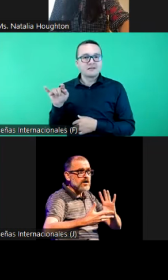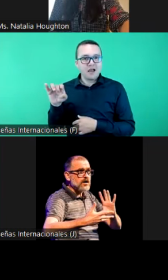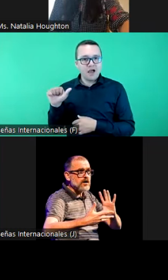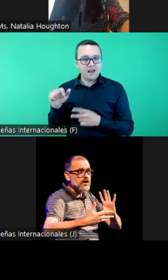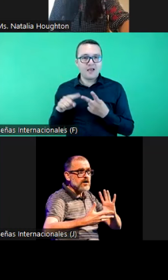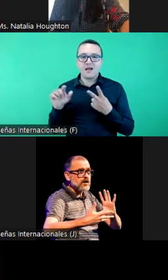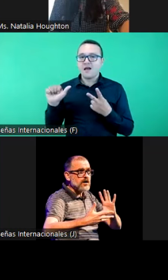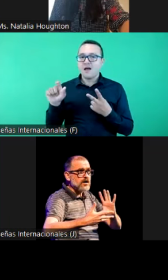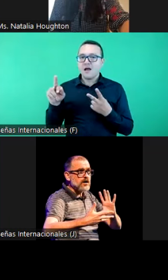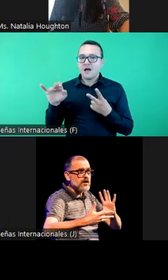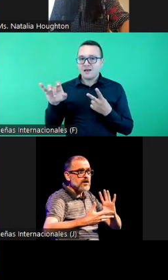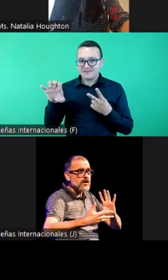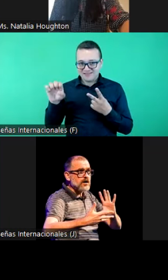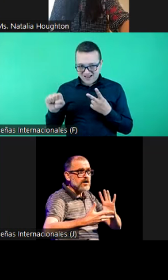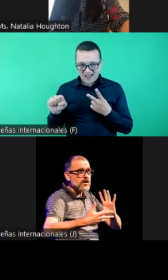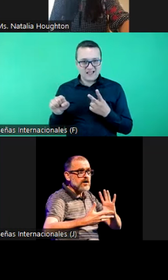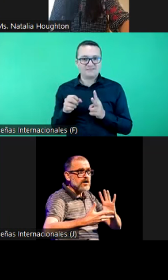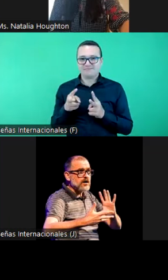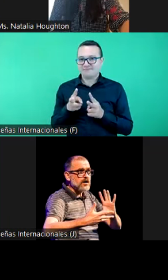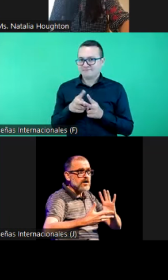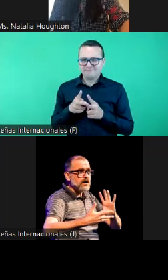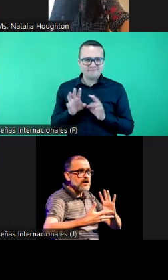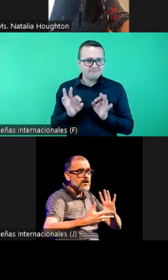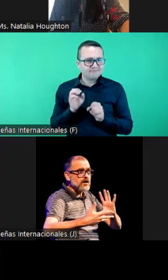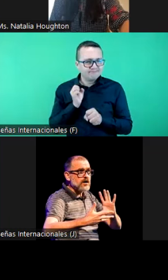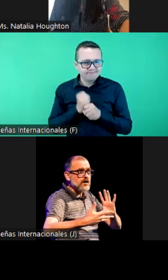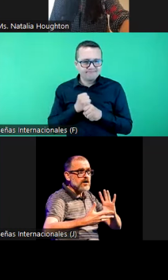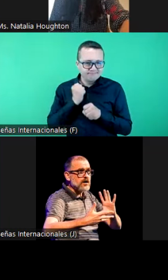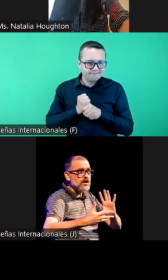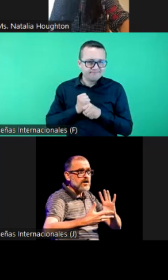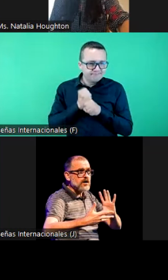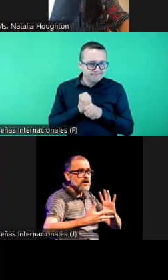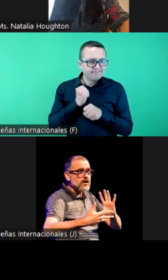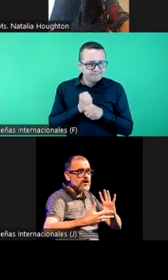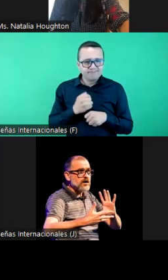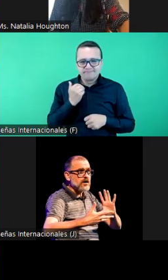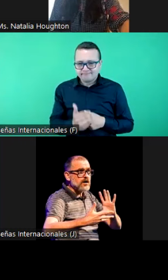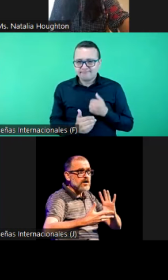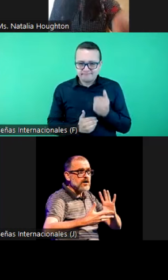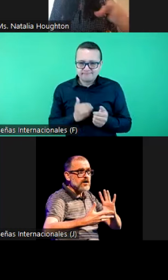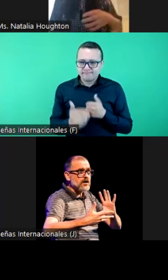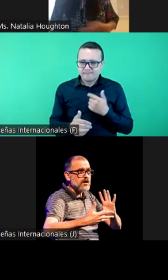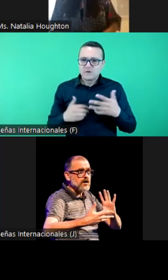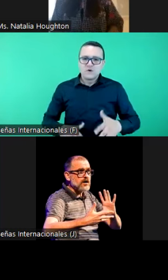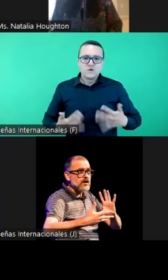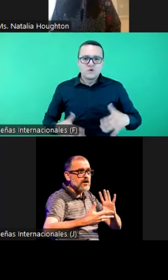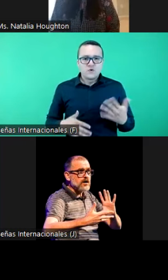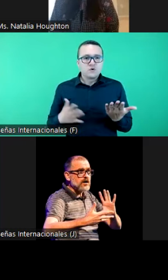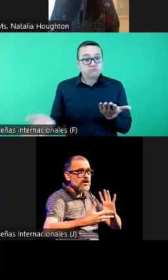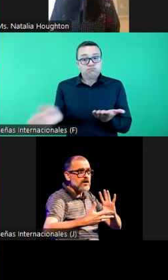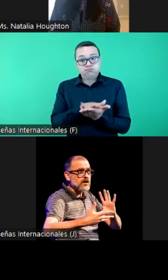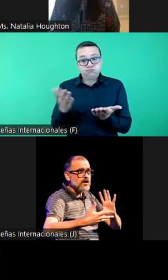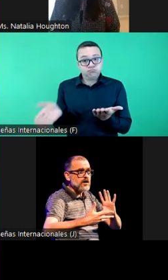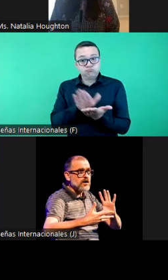team, Natalia, etc., Coutinho, for your impressive work, not only in these